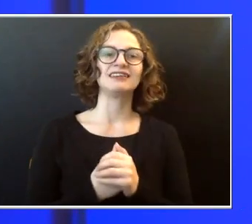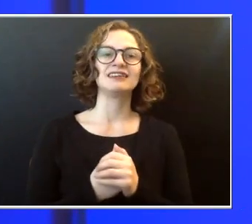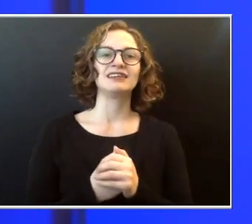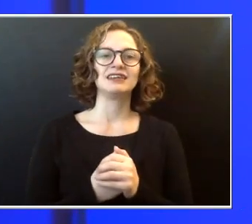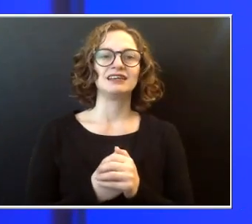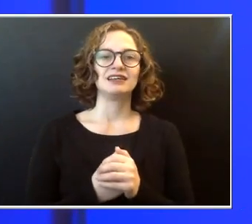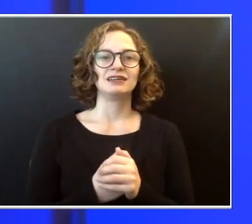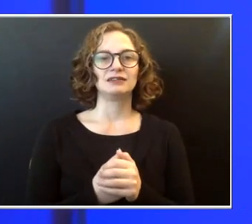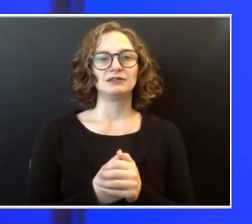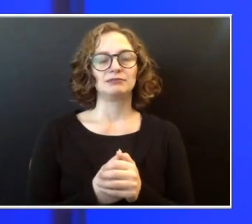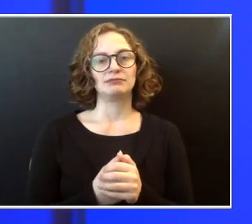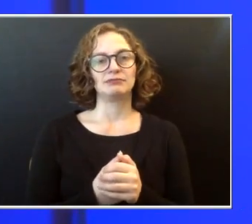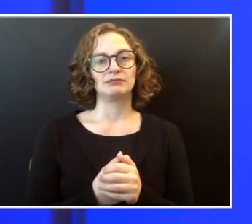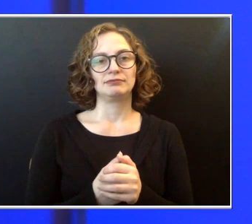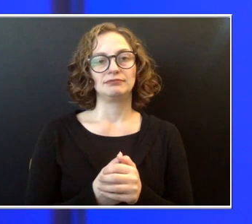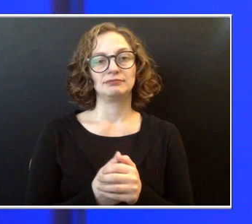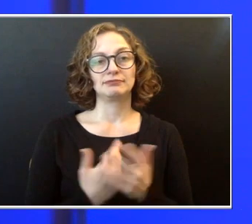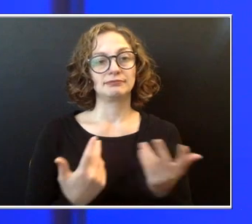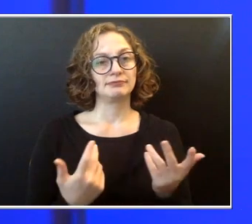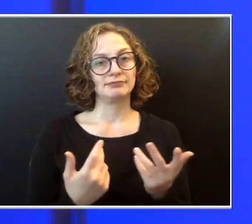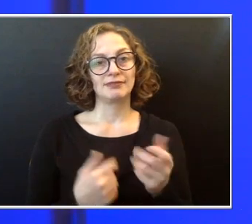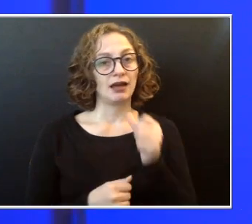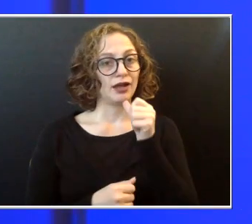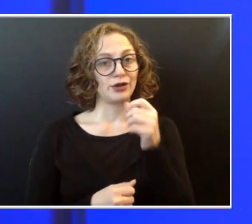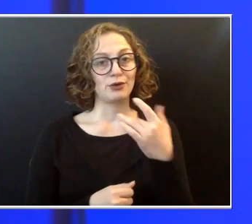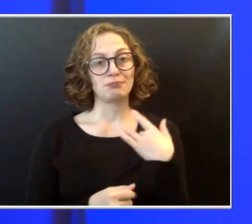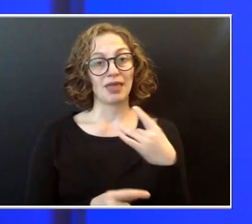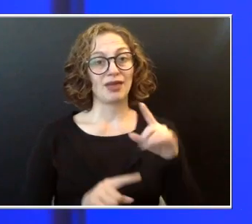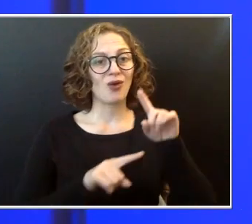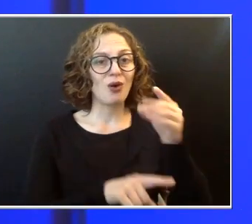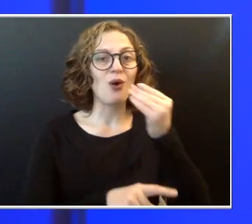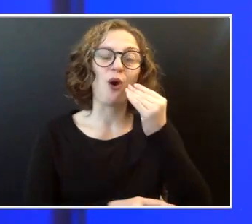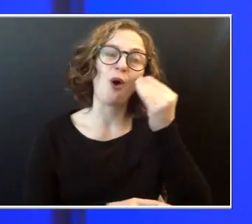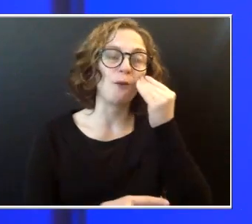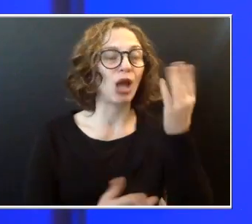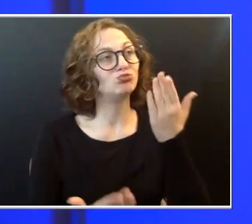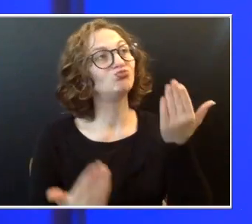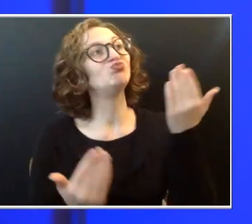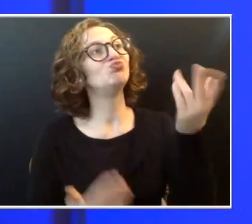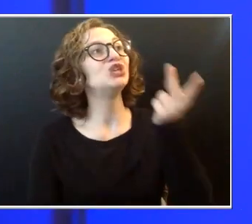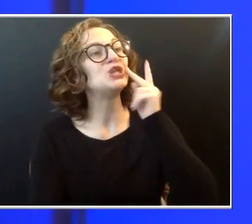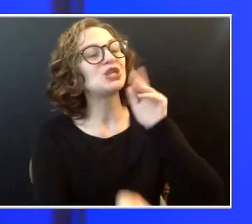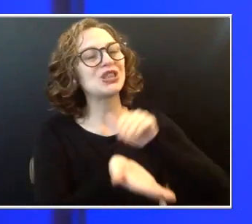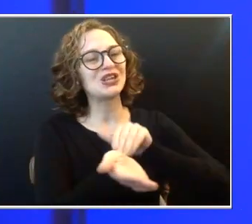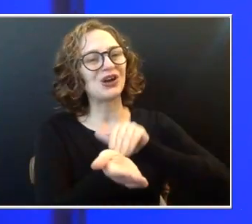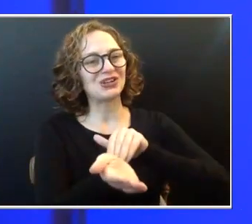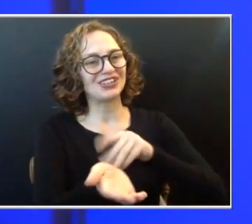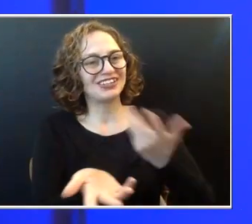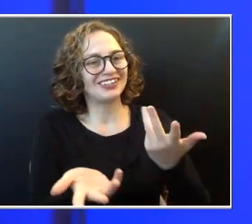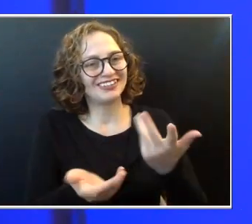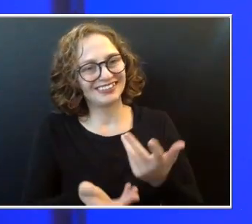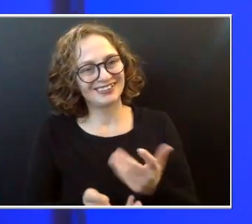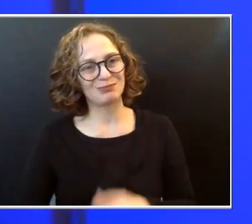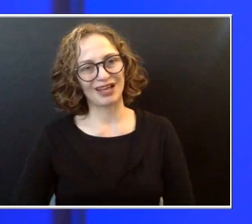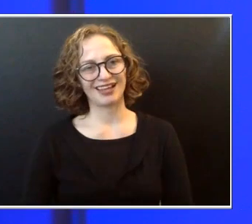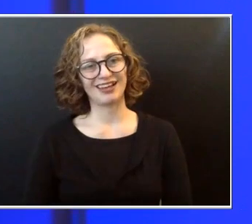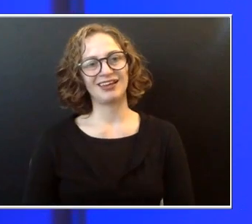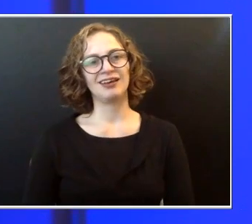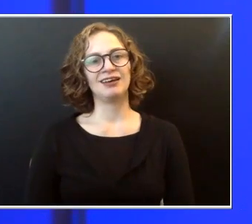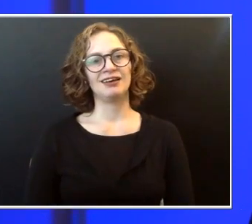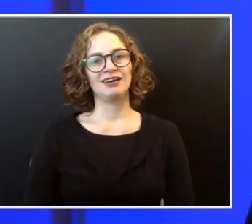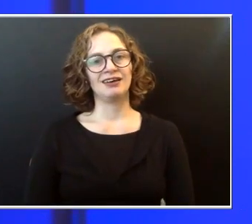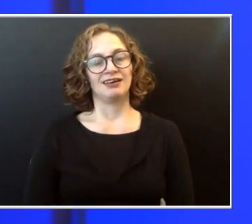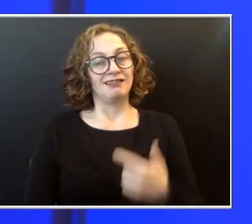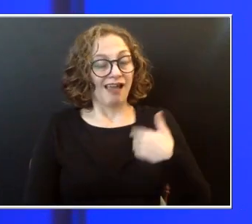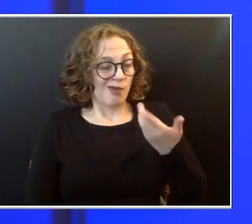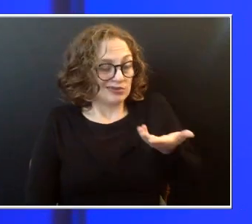have, you know, medical checkups, but yes, I was there, and luckily I knew where